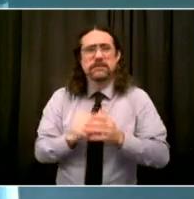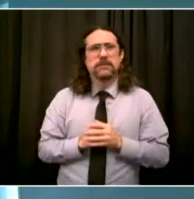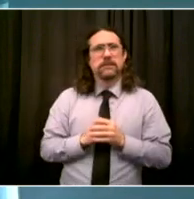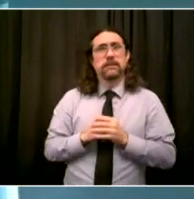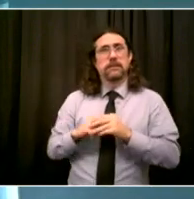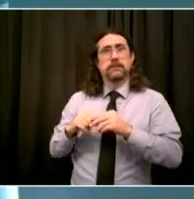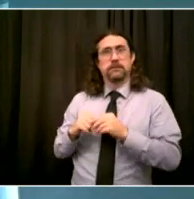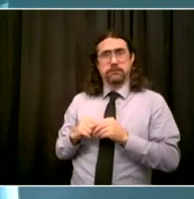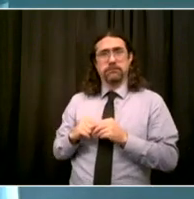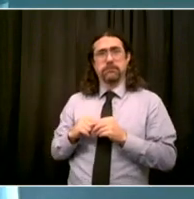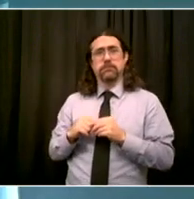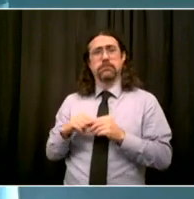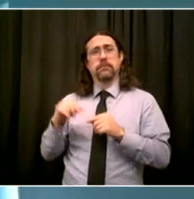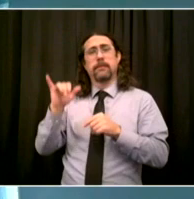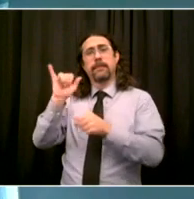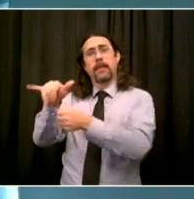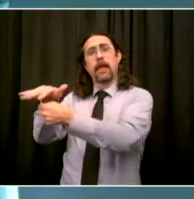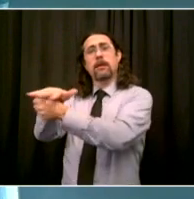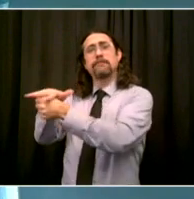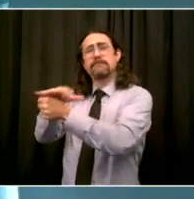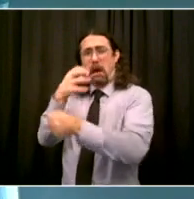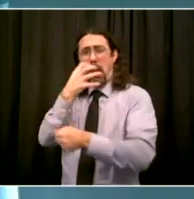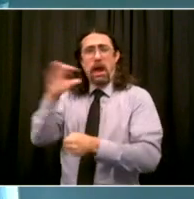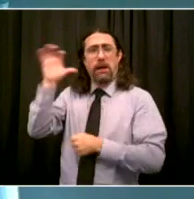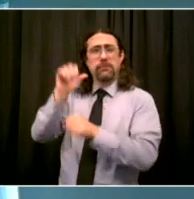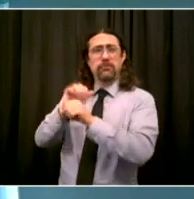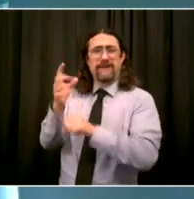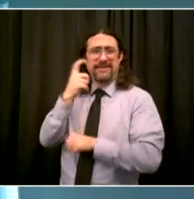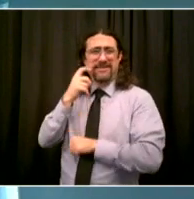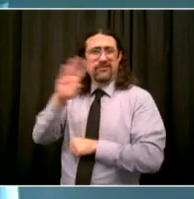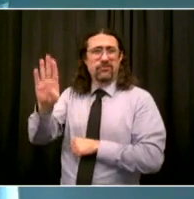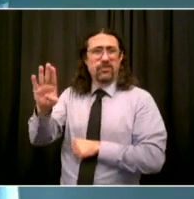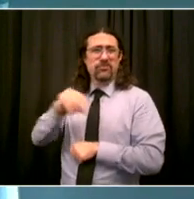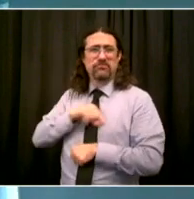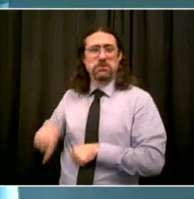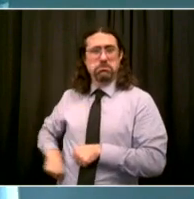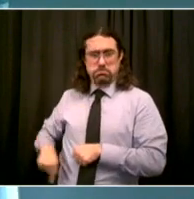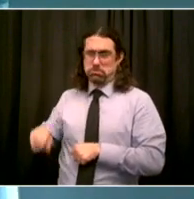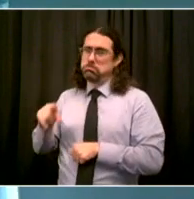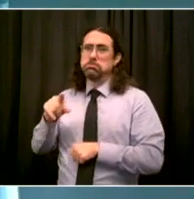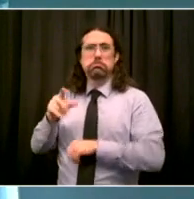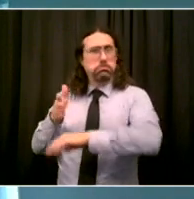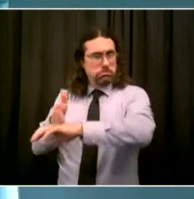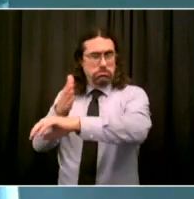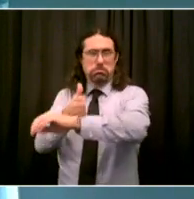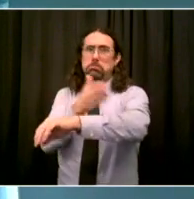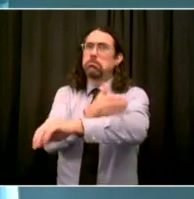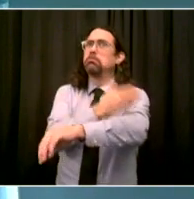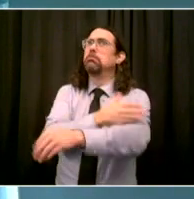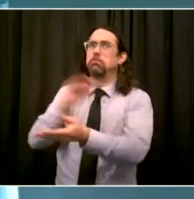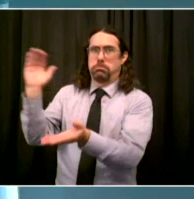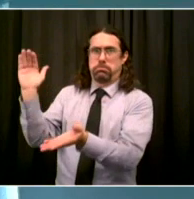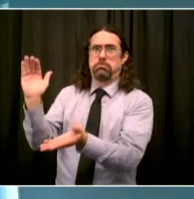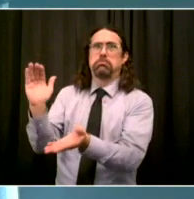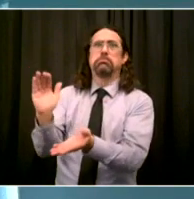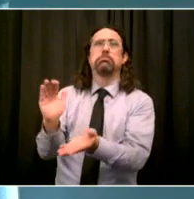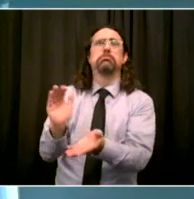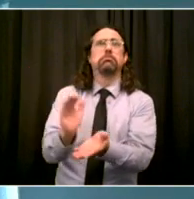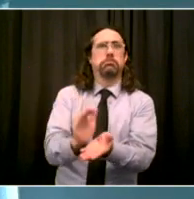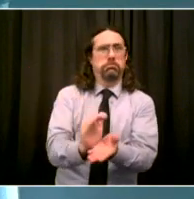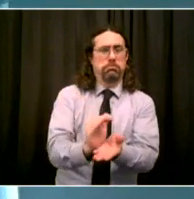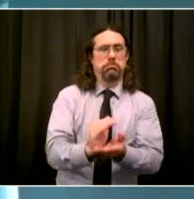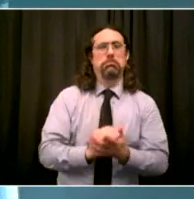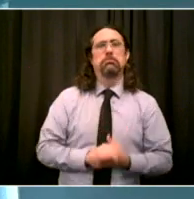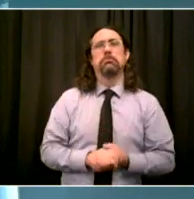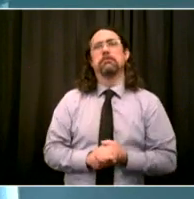but that also makes sense because there were fewer areas in Queens that were had restrictions imposed on them. But you began to also see